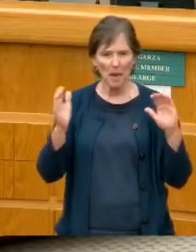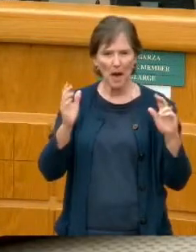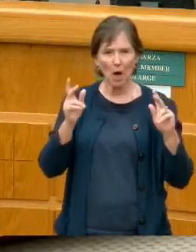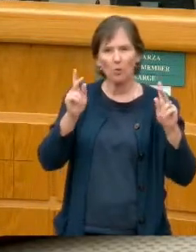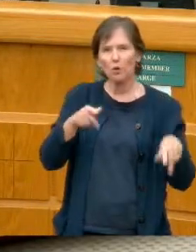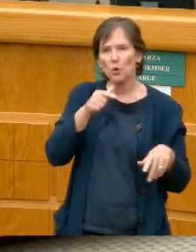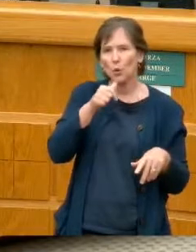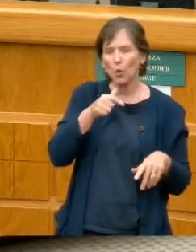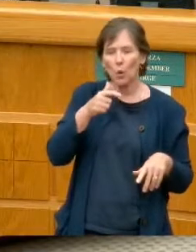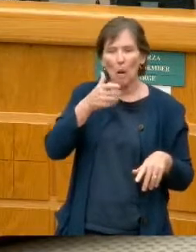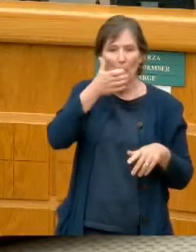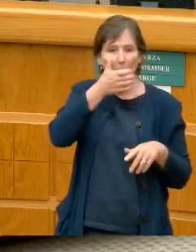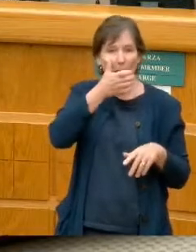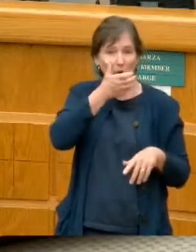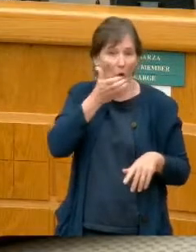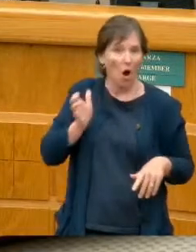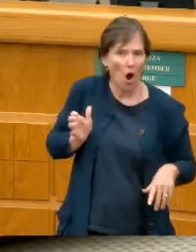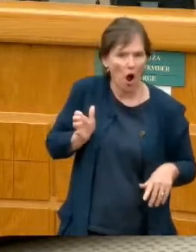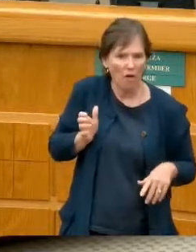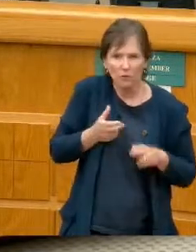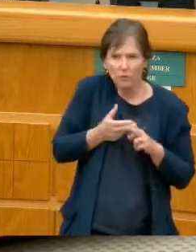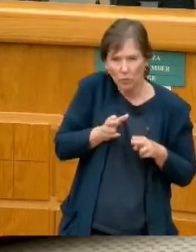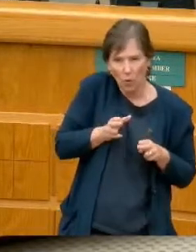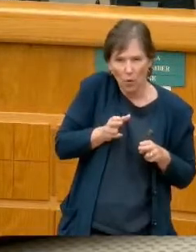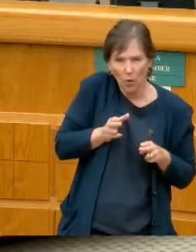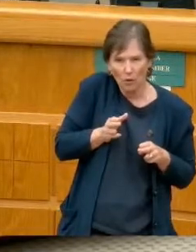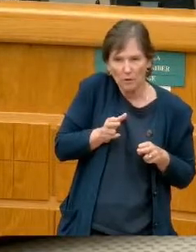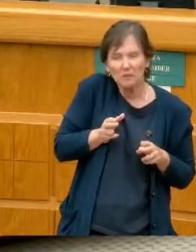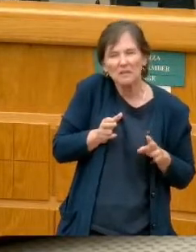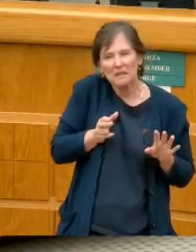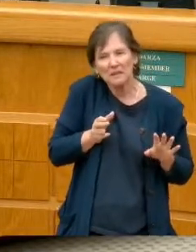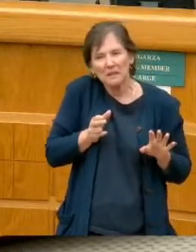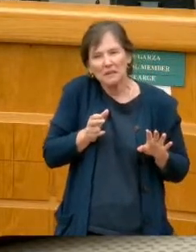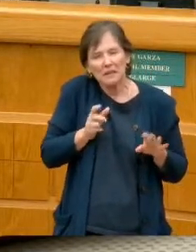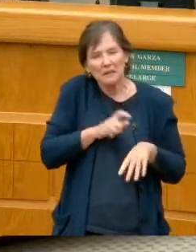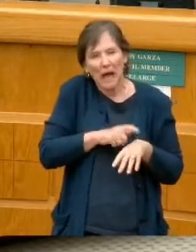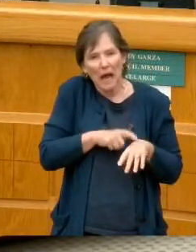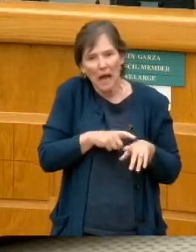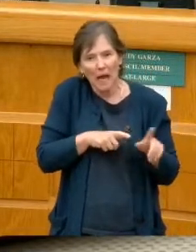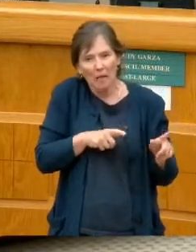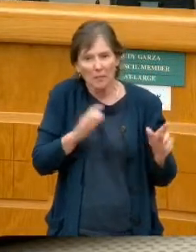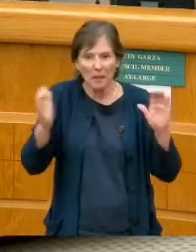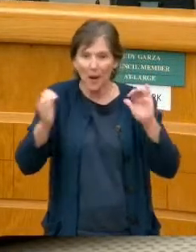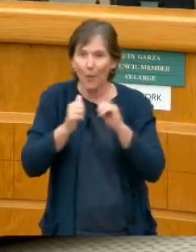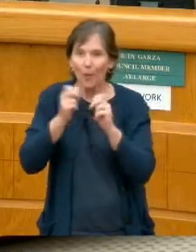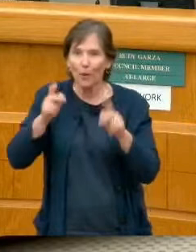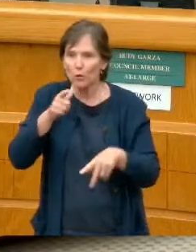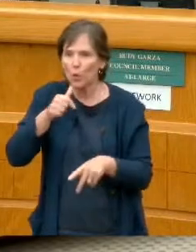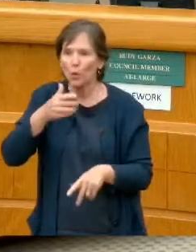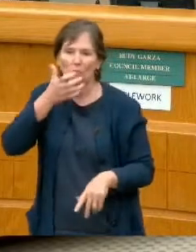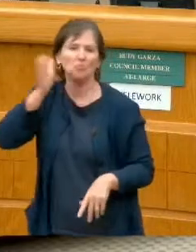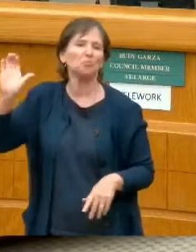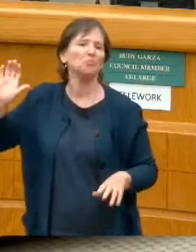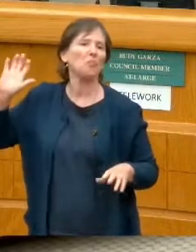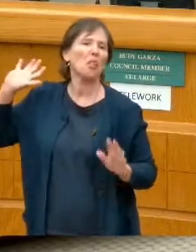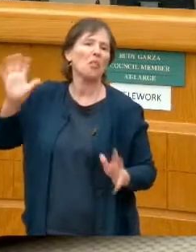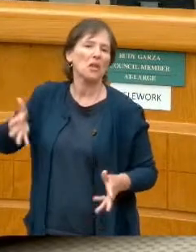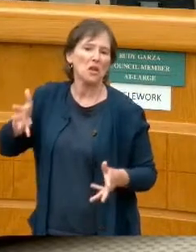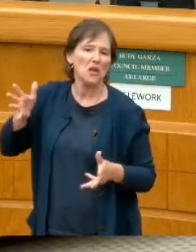few seconds is less risky than being around someone that is not wearing a mask for a long period of